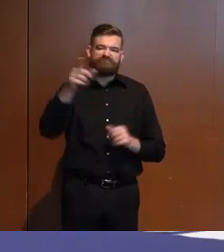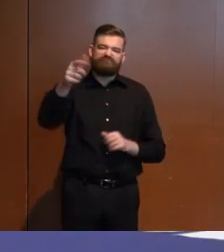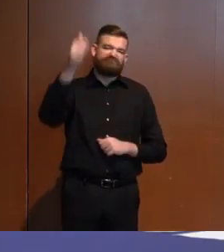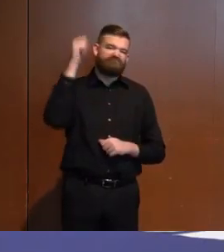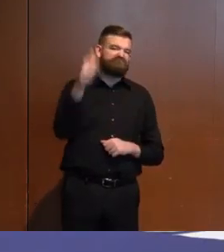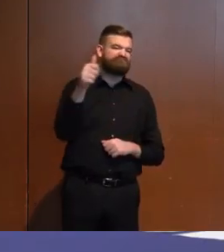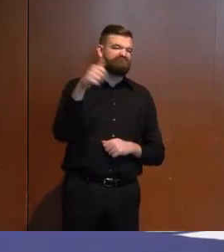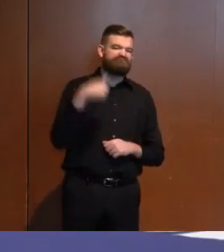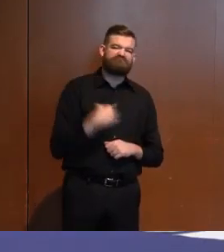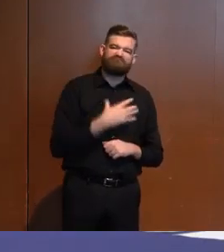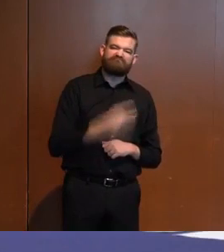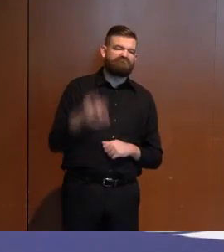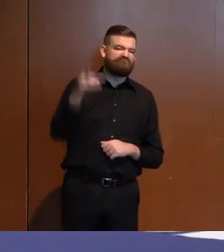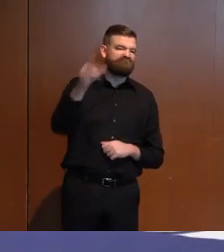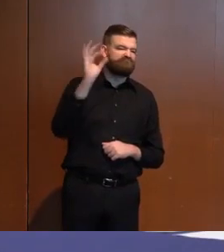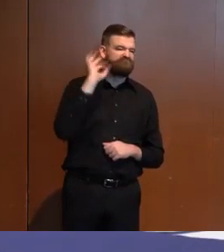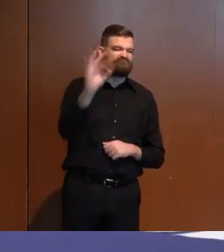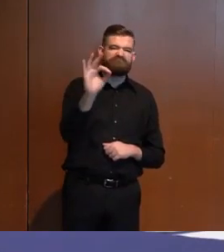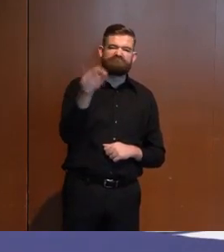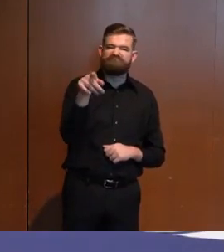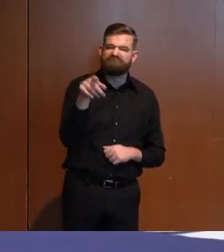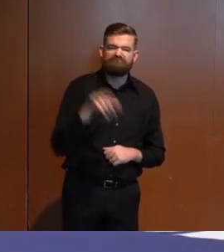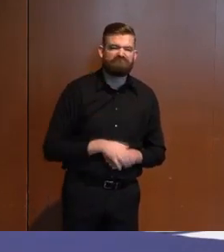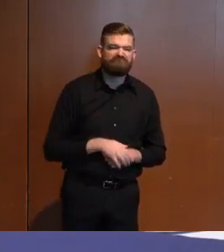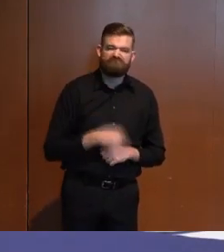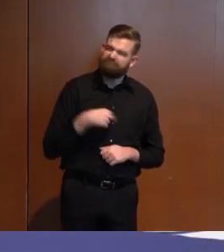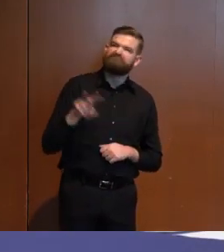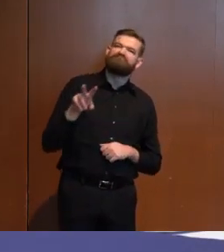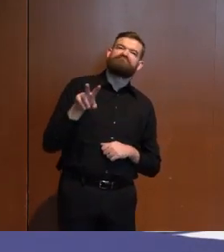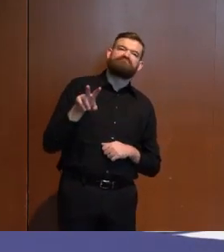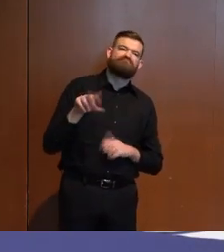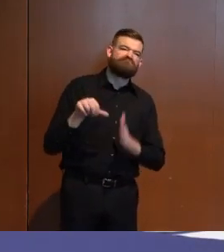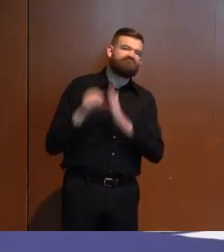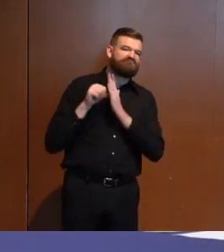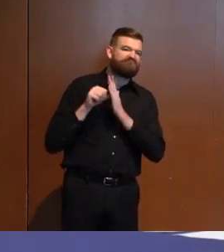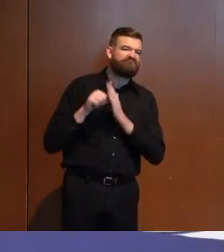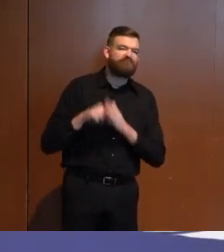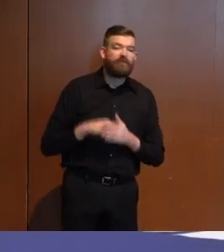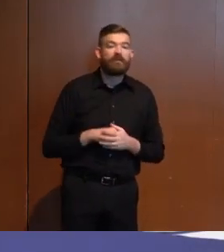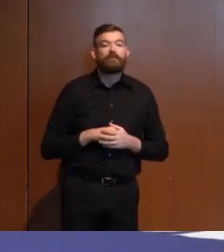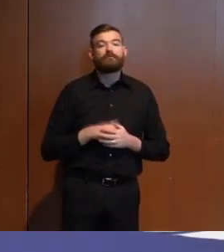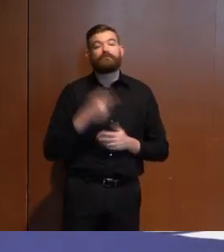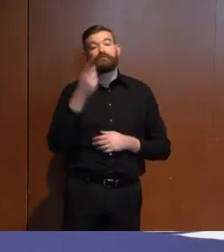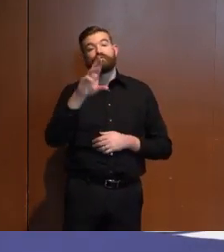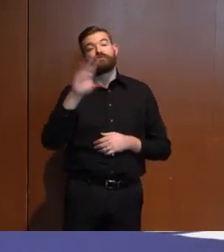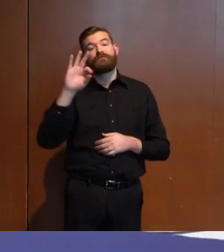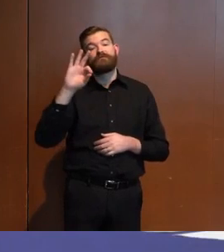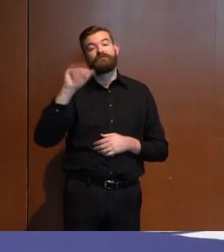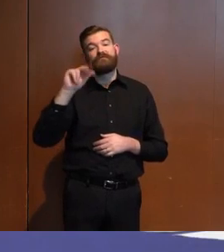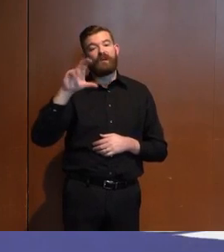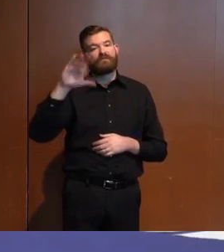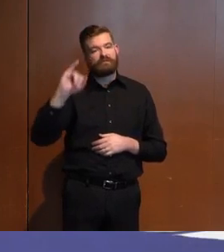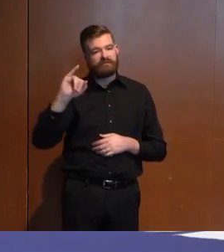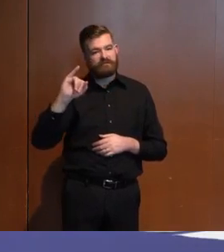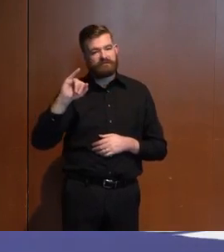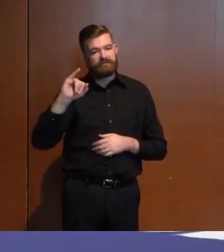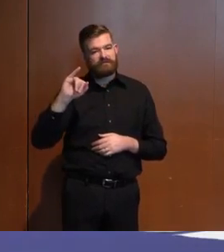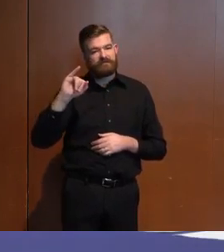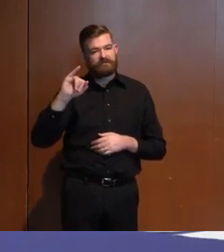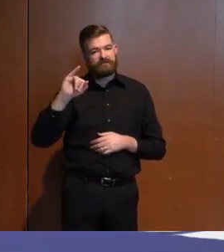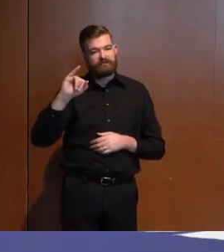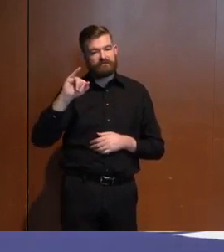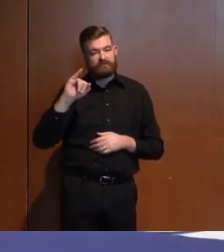say that. I look at her and Dr. Fauci as sort of, if they had Time Women and Men of the Year, Persons of the Year,